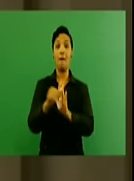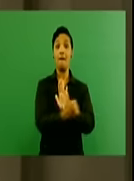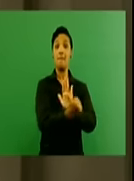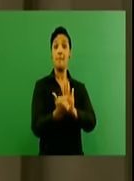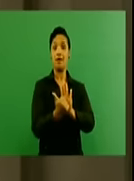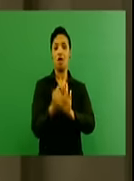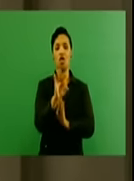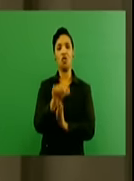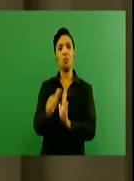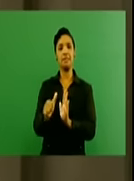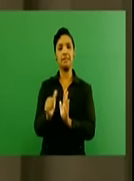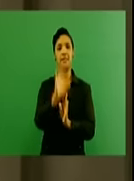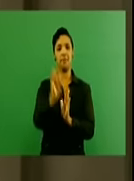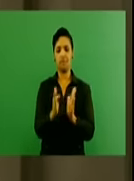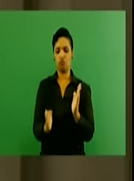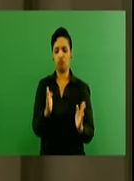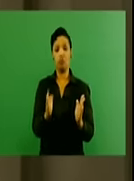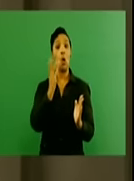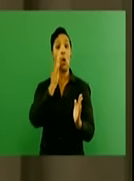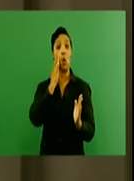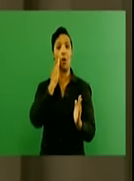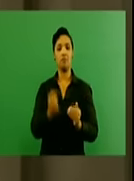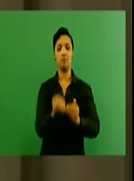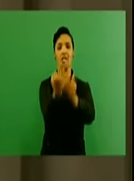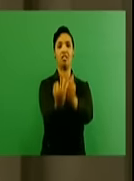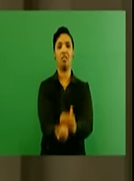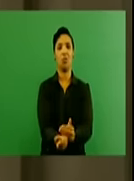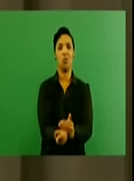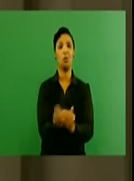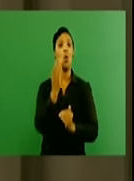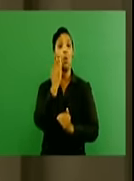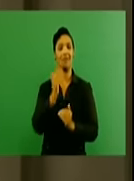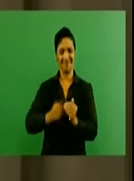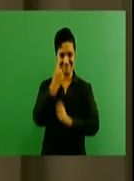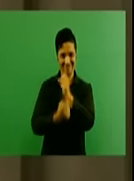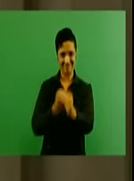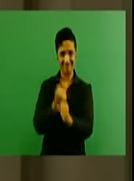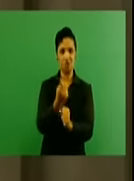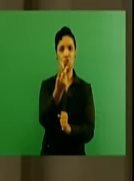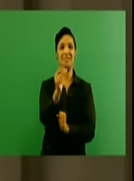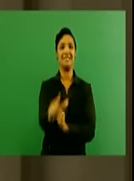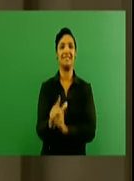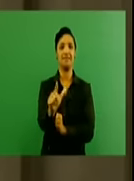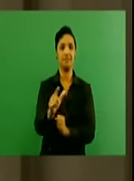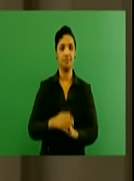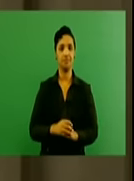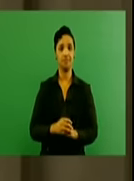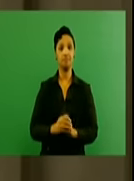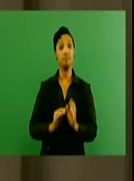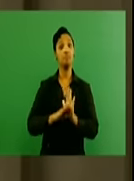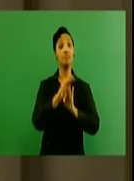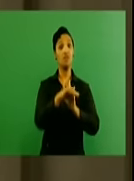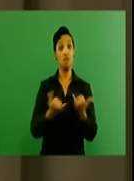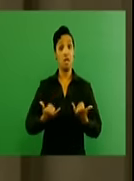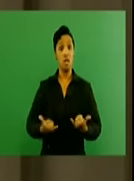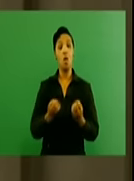to 6% during the third quarter of 2017. Inflation is now expected